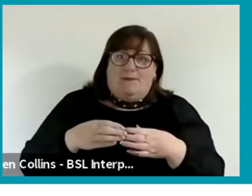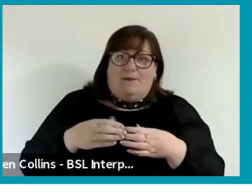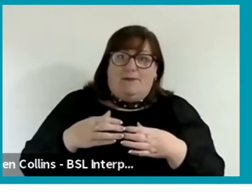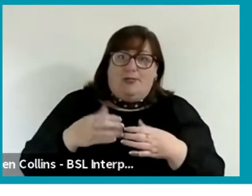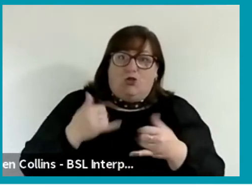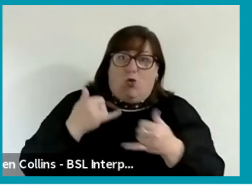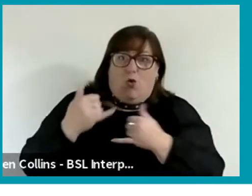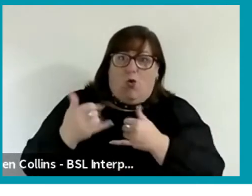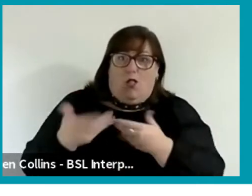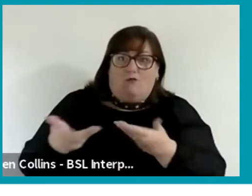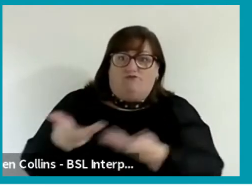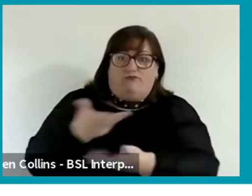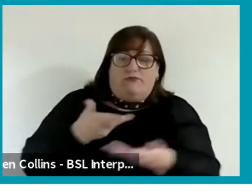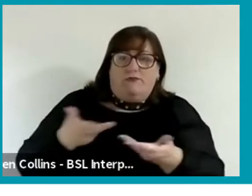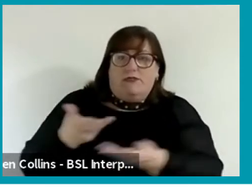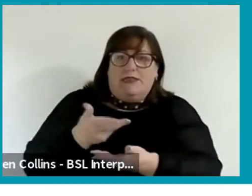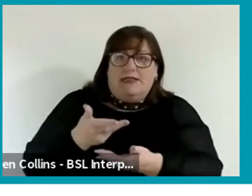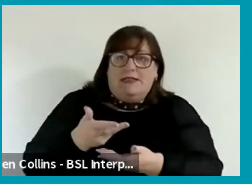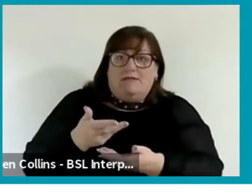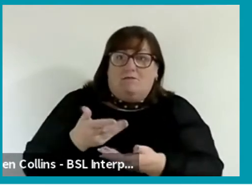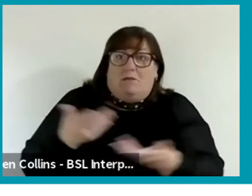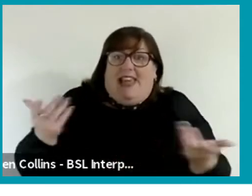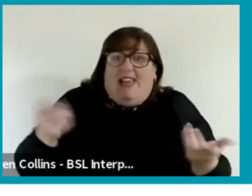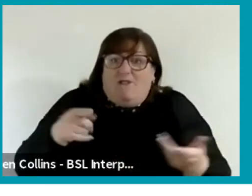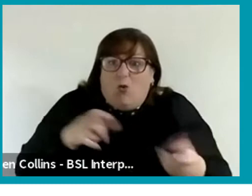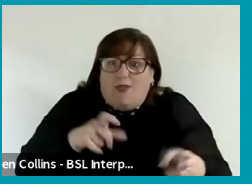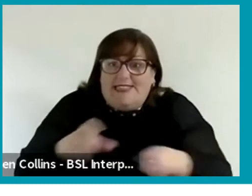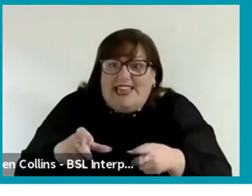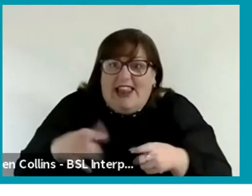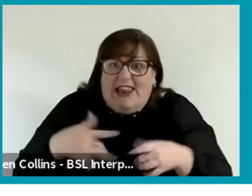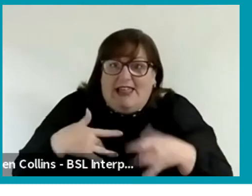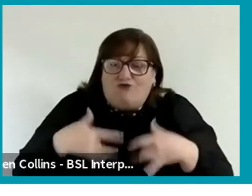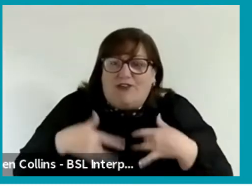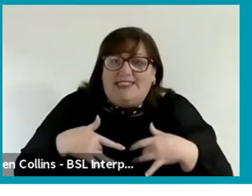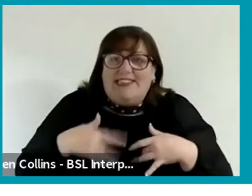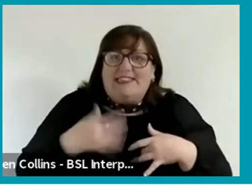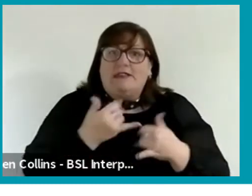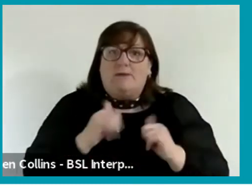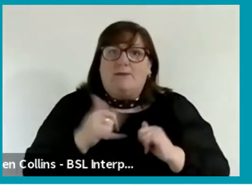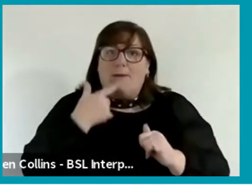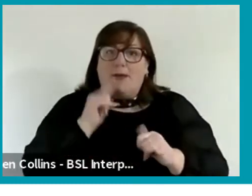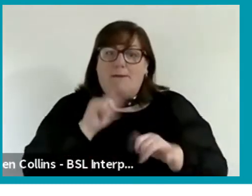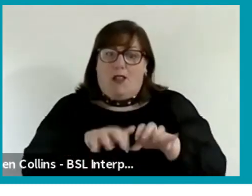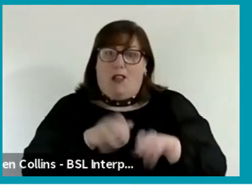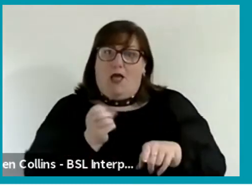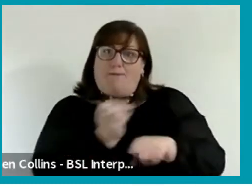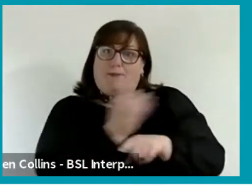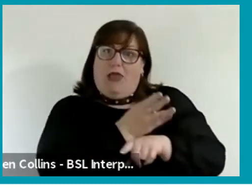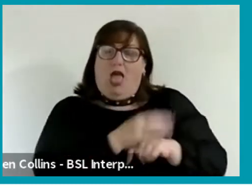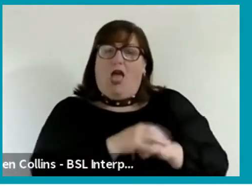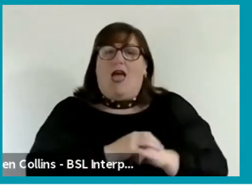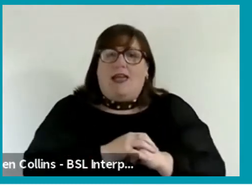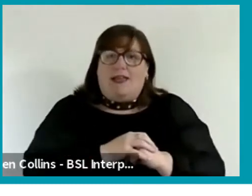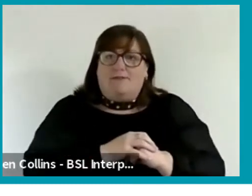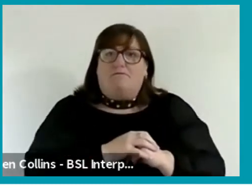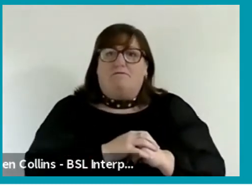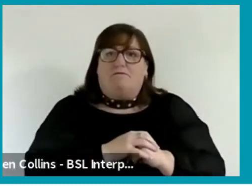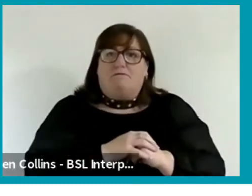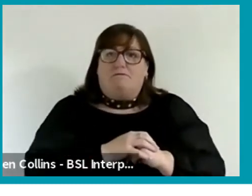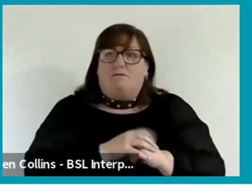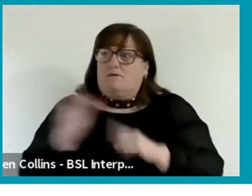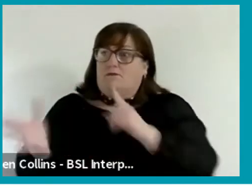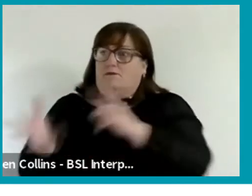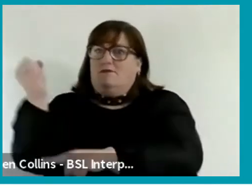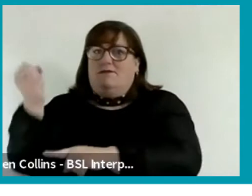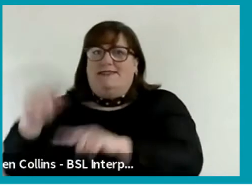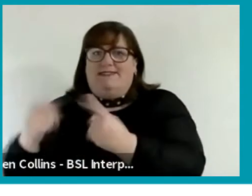looking, because sometimes you apply for a job and then you might be within another process and you just about to get an offer. So you might not be looking